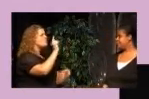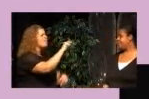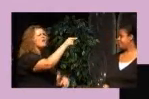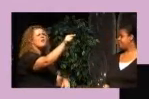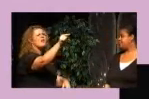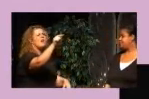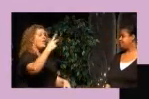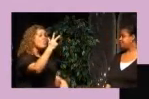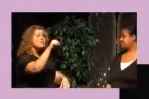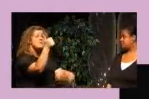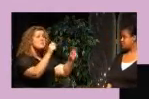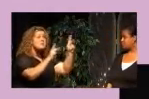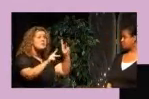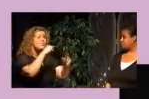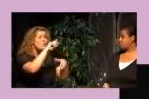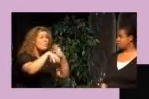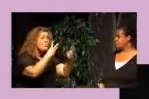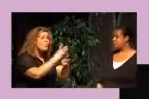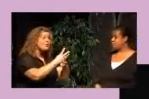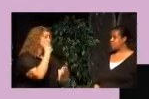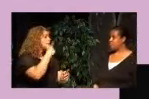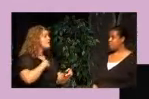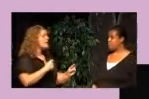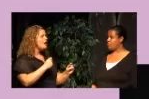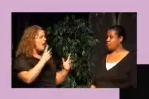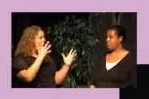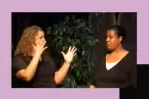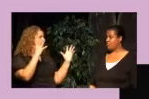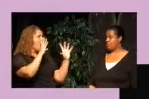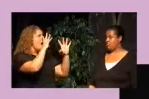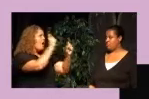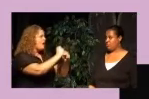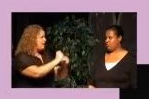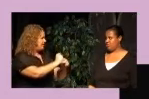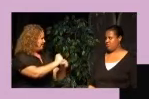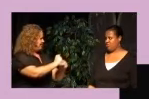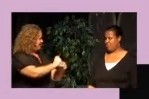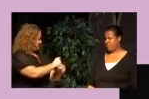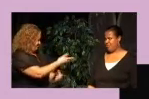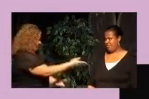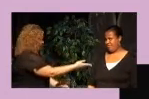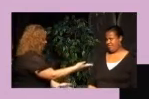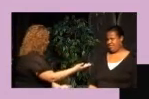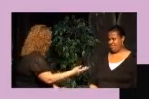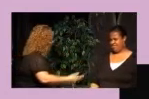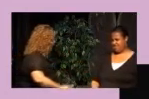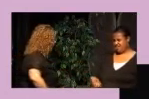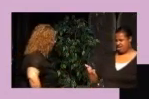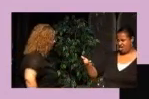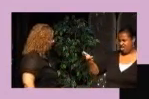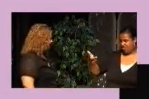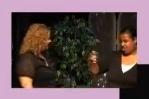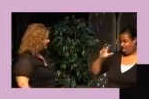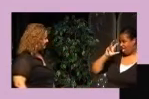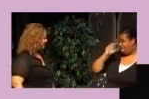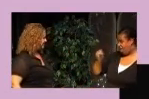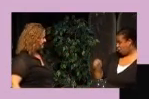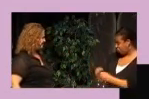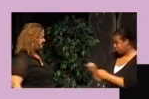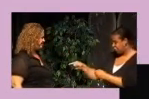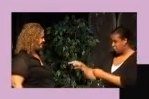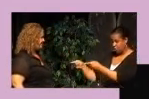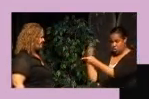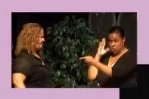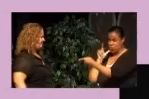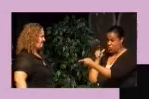people in the entire world are struck dumb by me. I don't know these people of yours, but I do know there are three who are